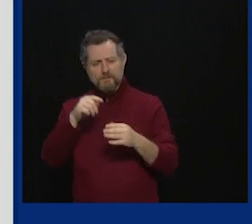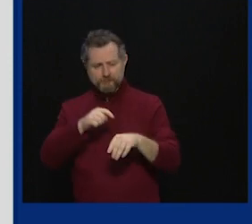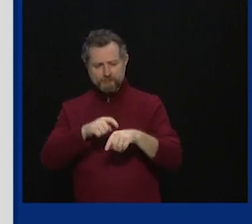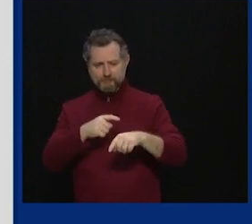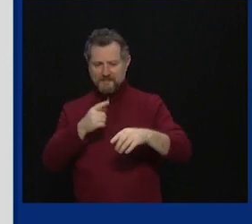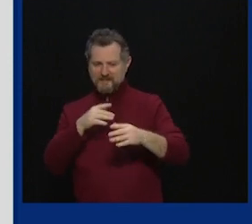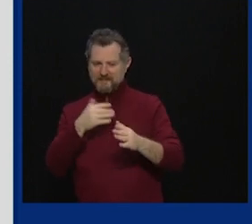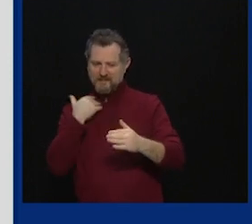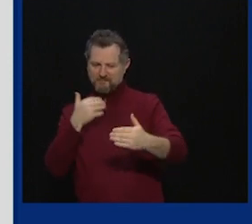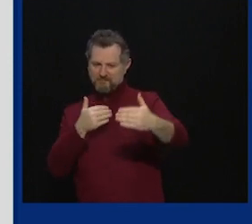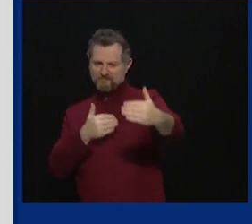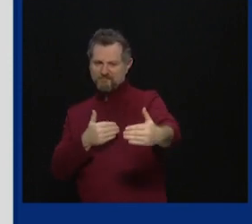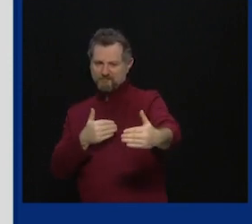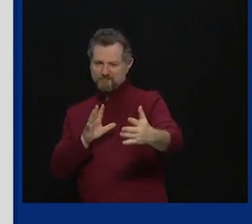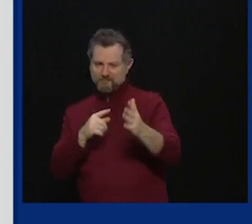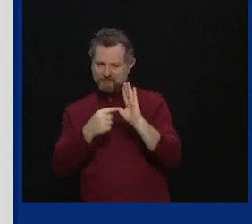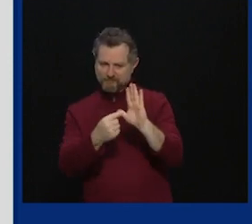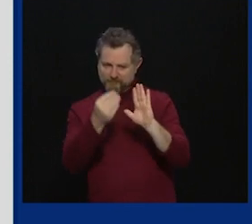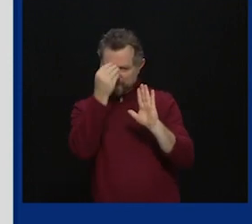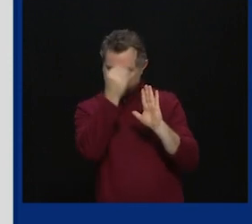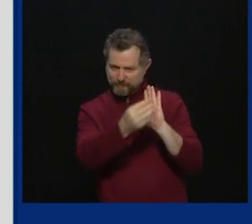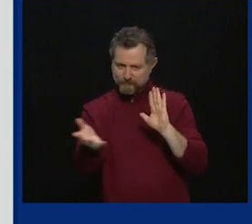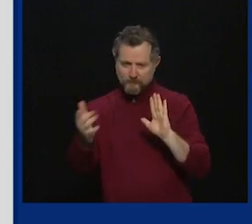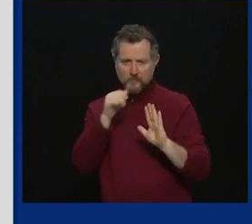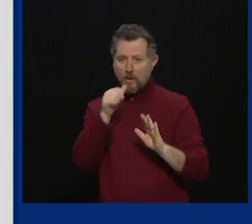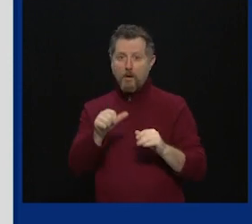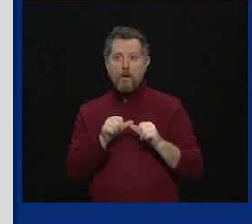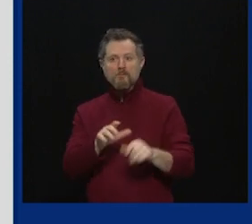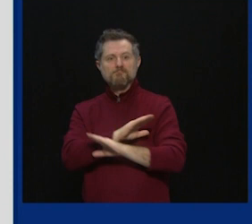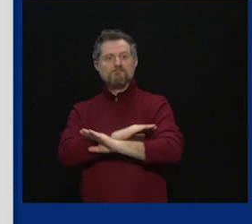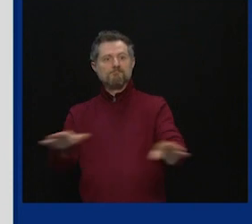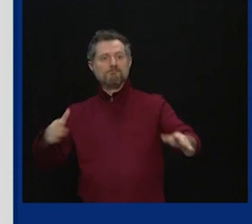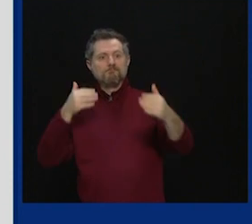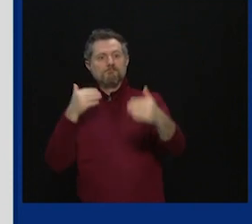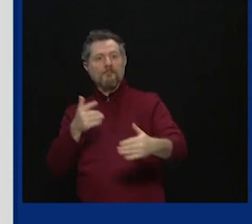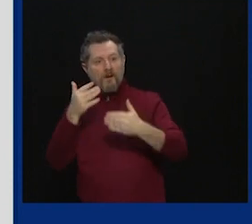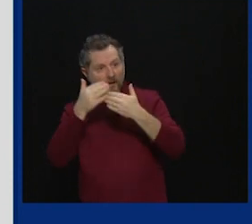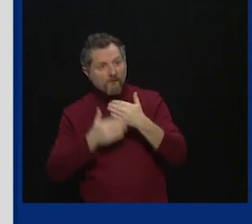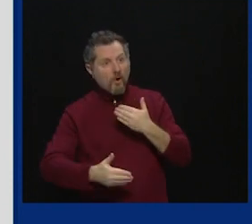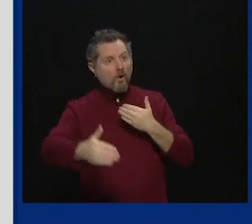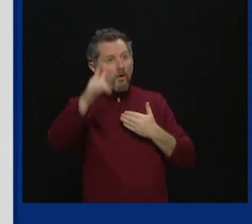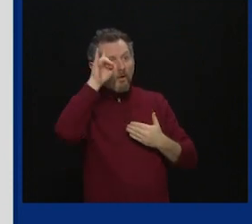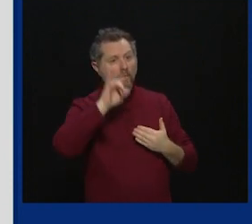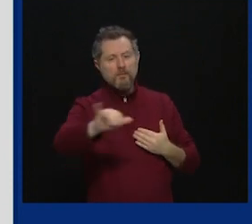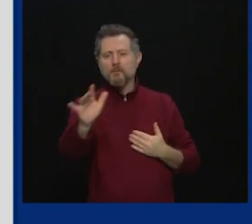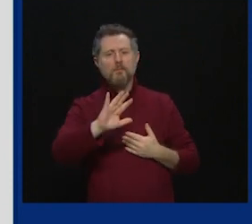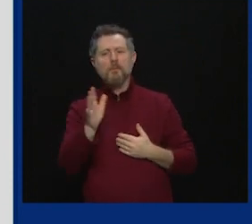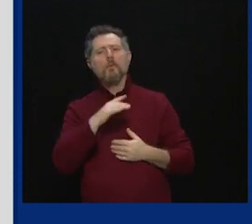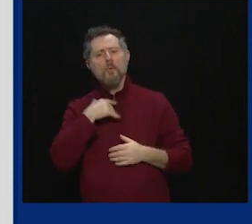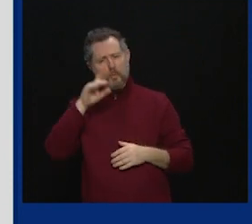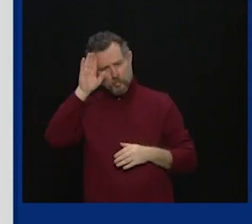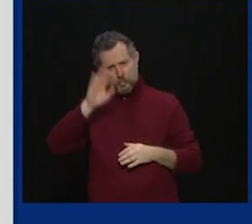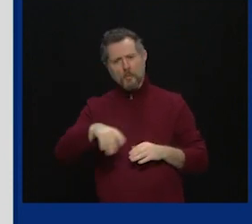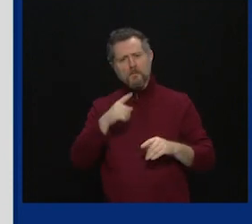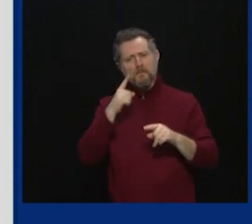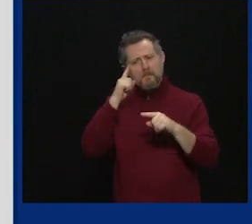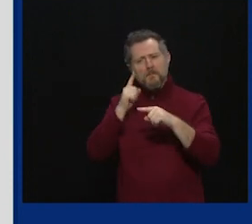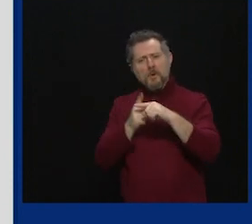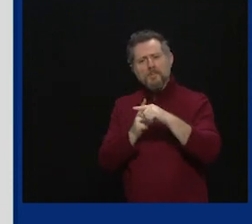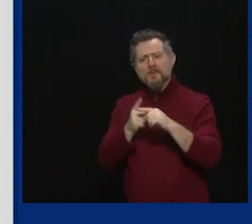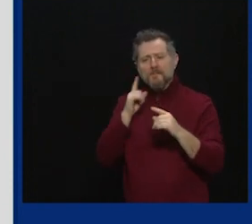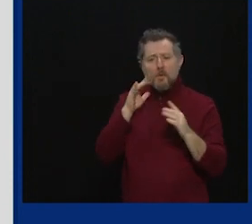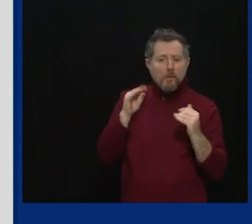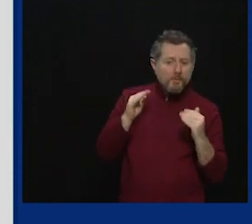We're working very closely every day with people who are affected and letting them know that we are optimistic and hopeful that more people will